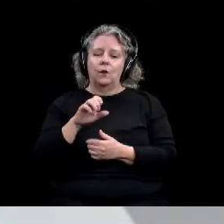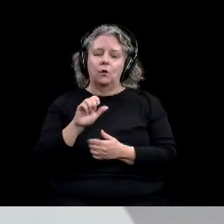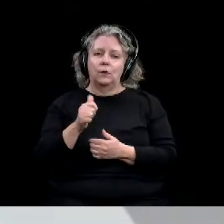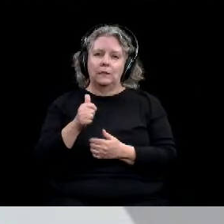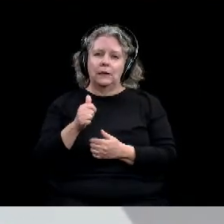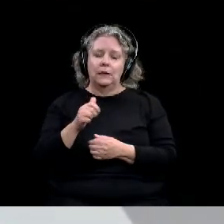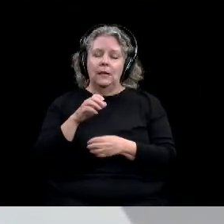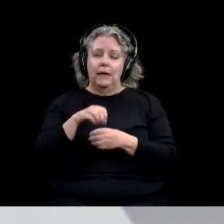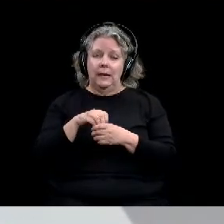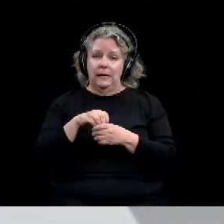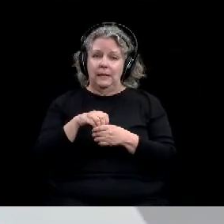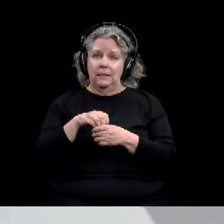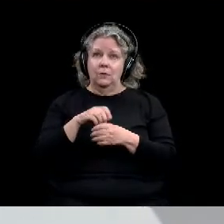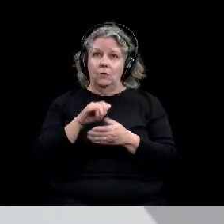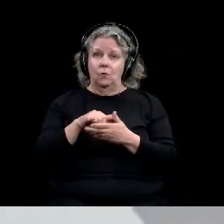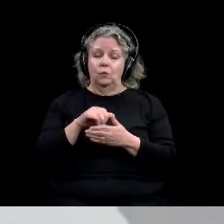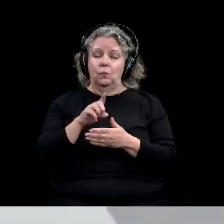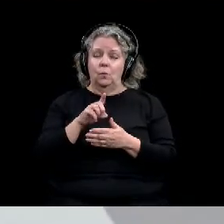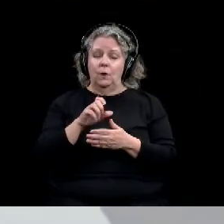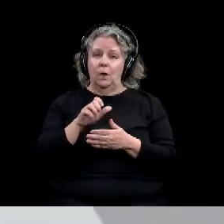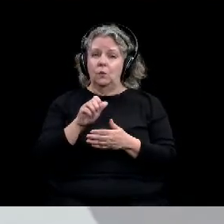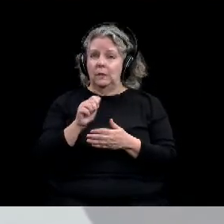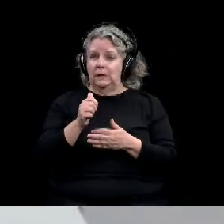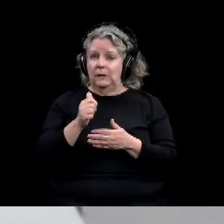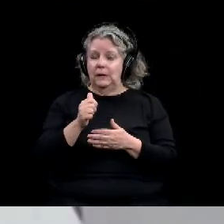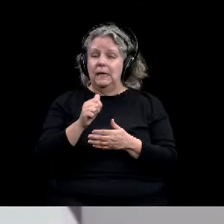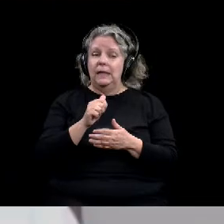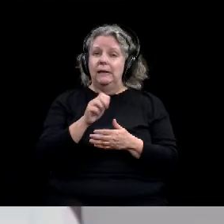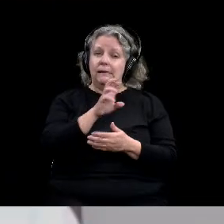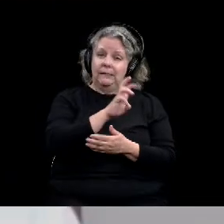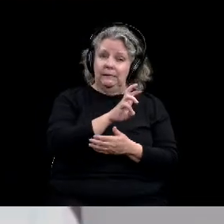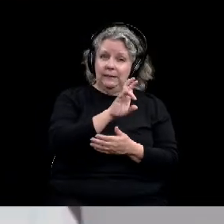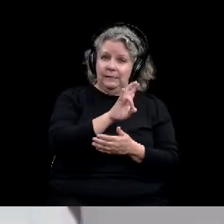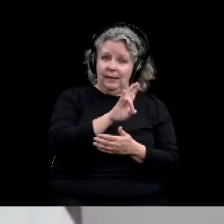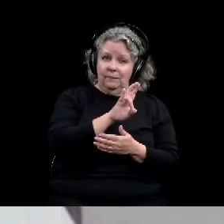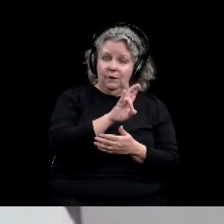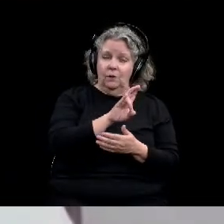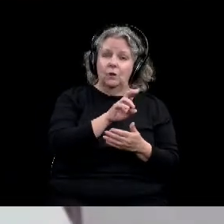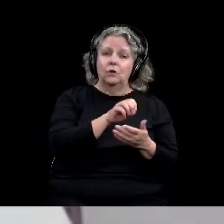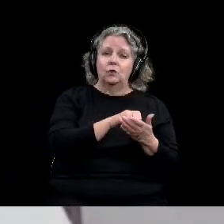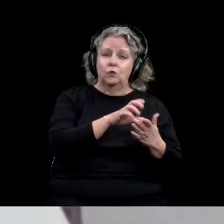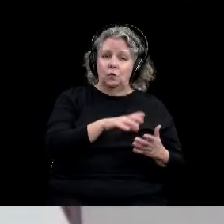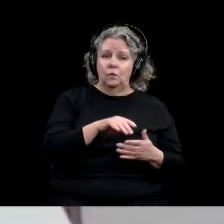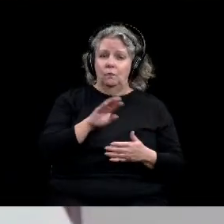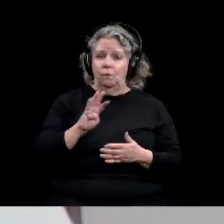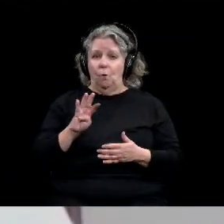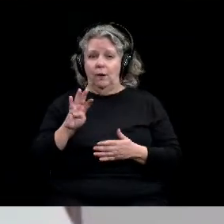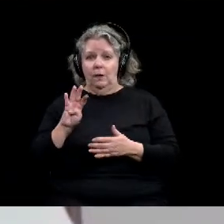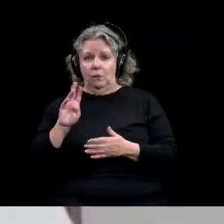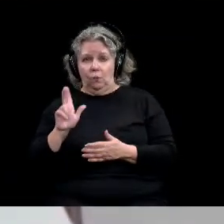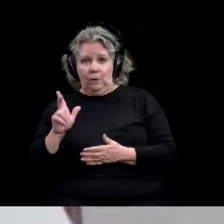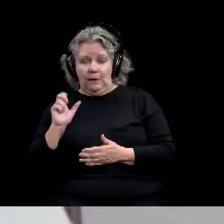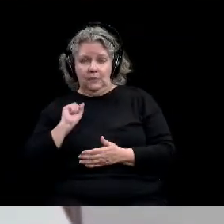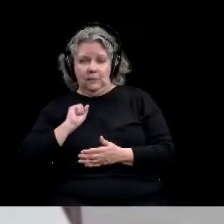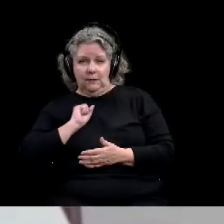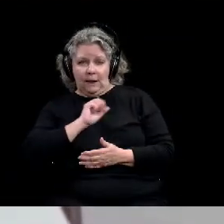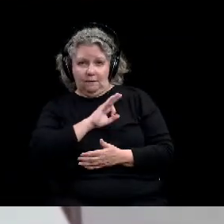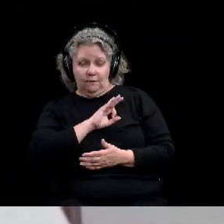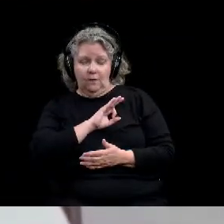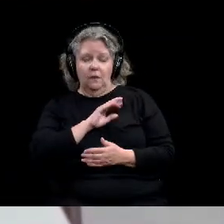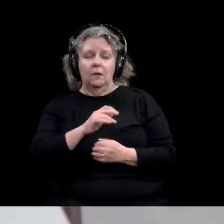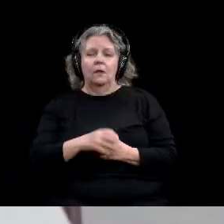students and 43 are staff. Now going to share my slides